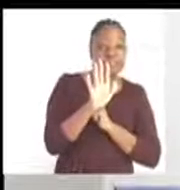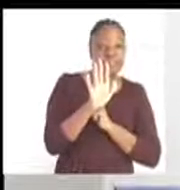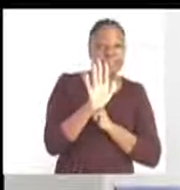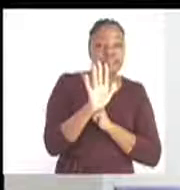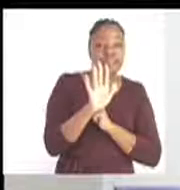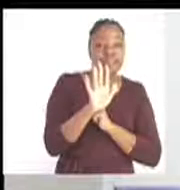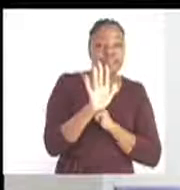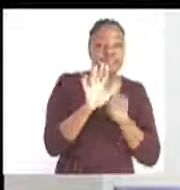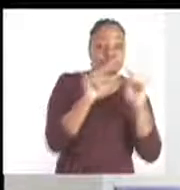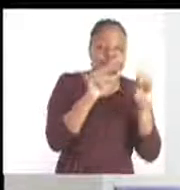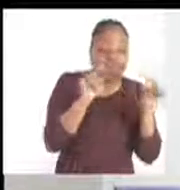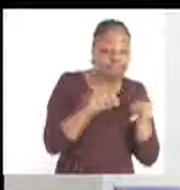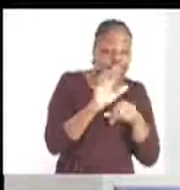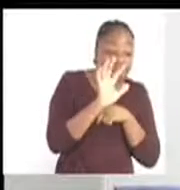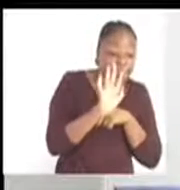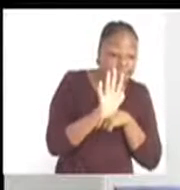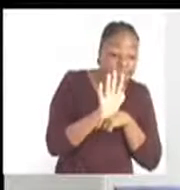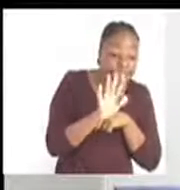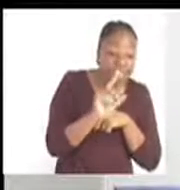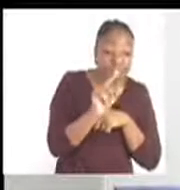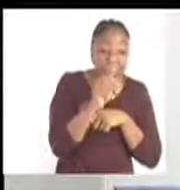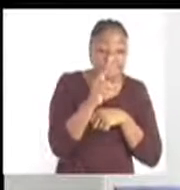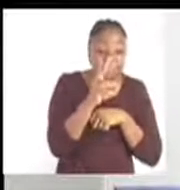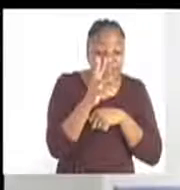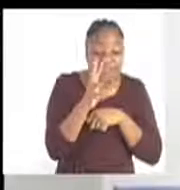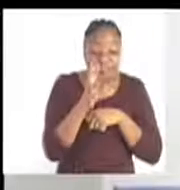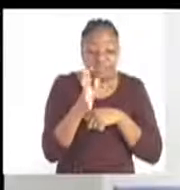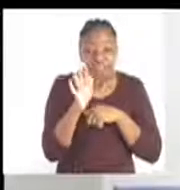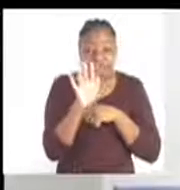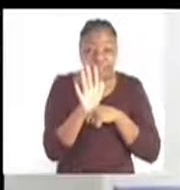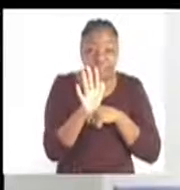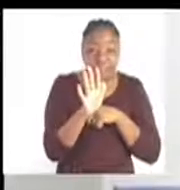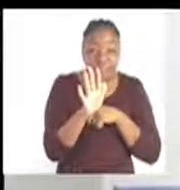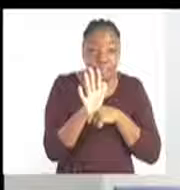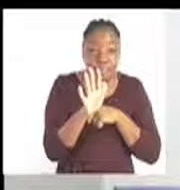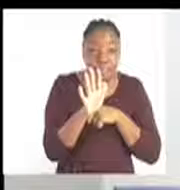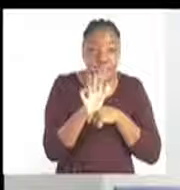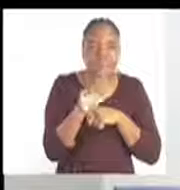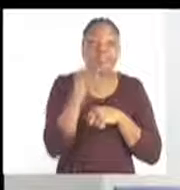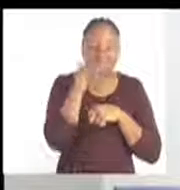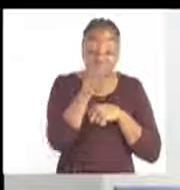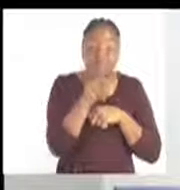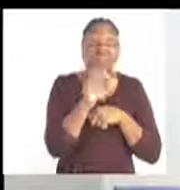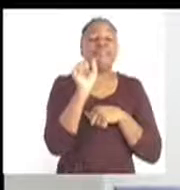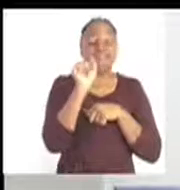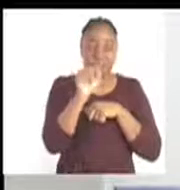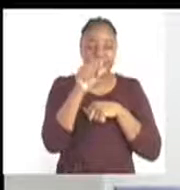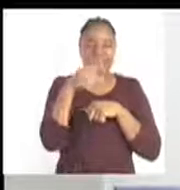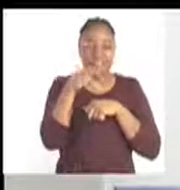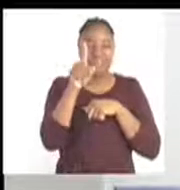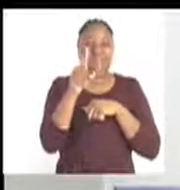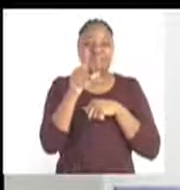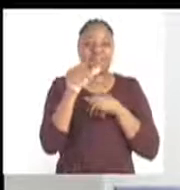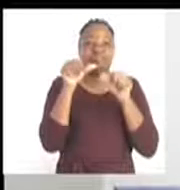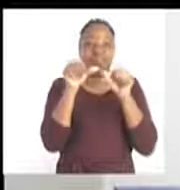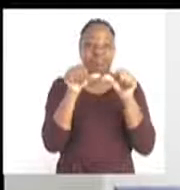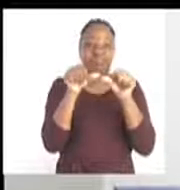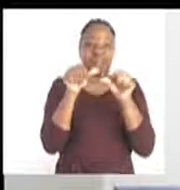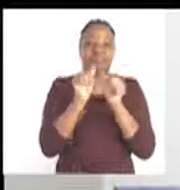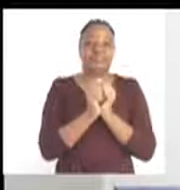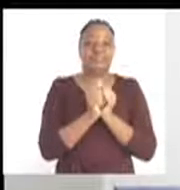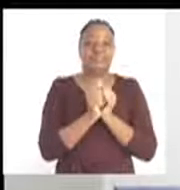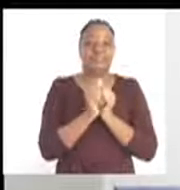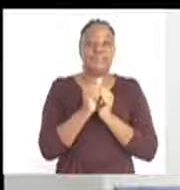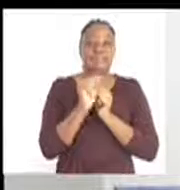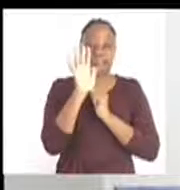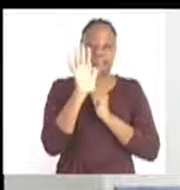Keep searching. You can use your finger to check. Okay, very good. So he's going to stick